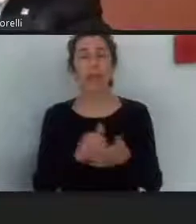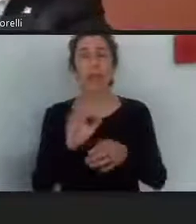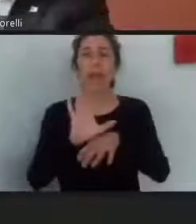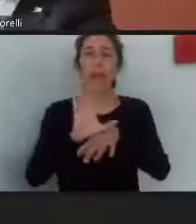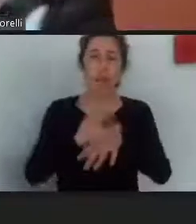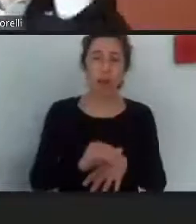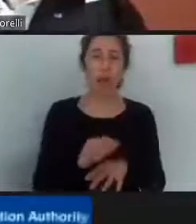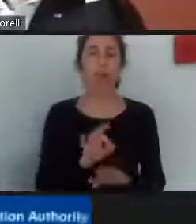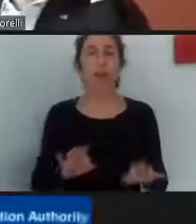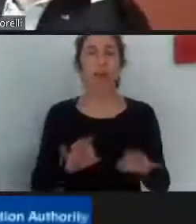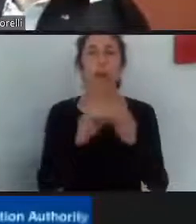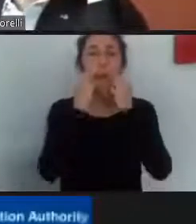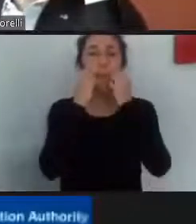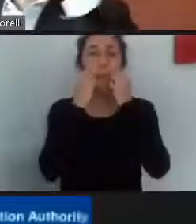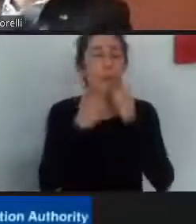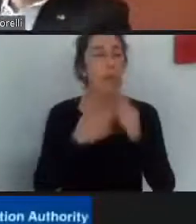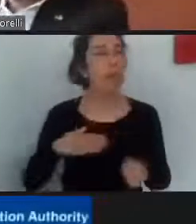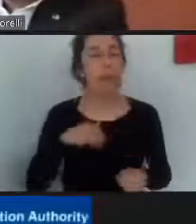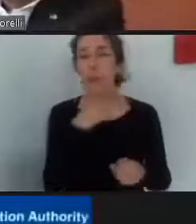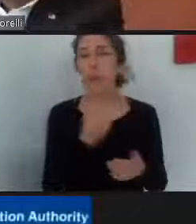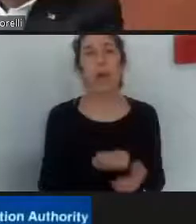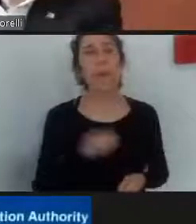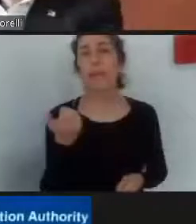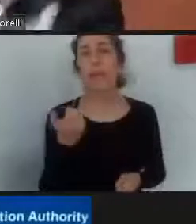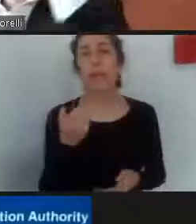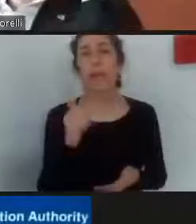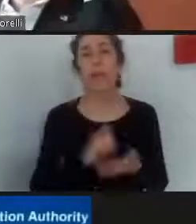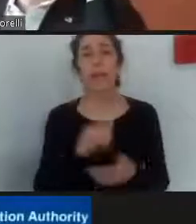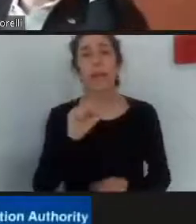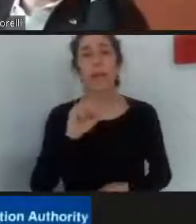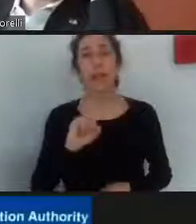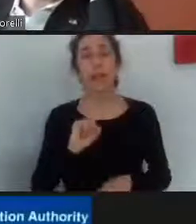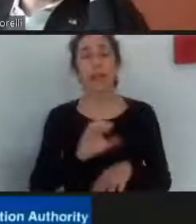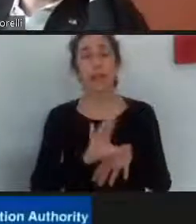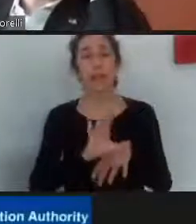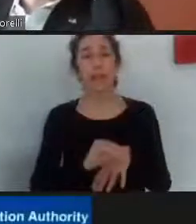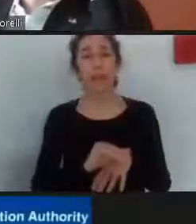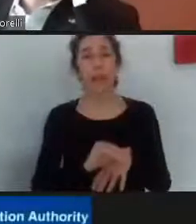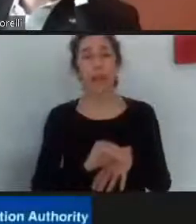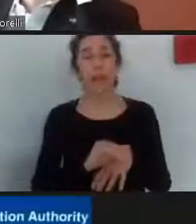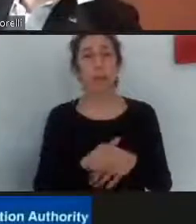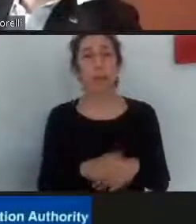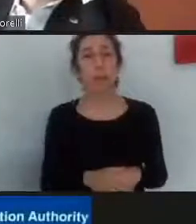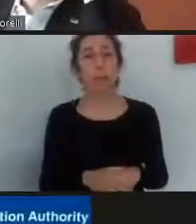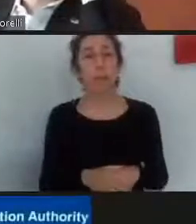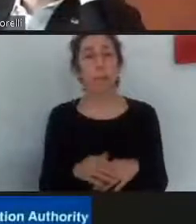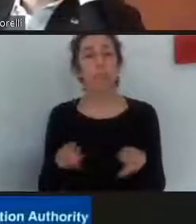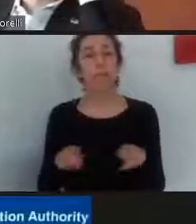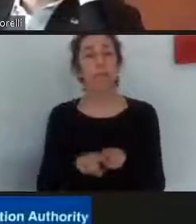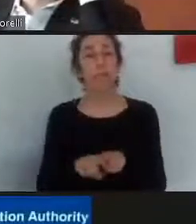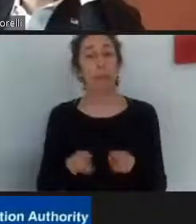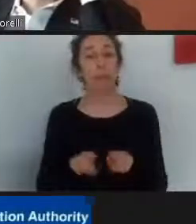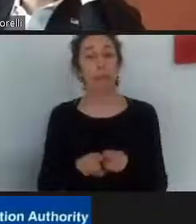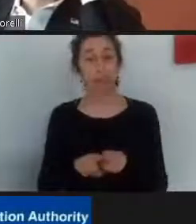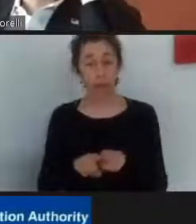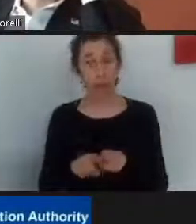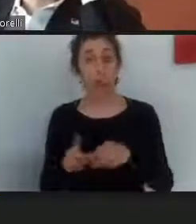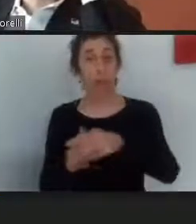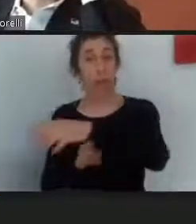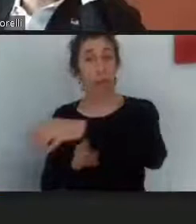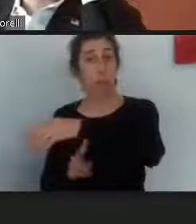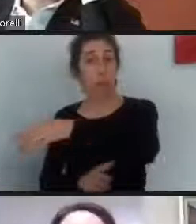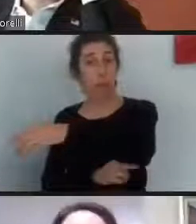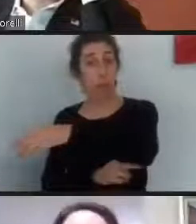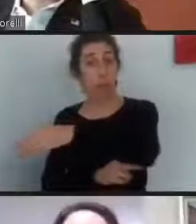that. Also, please do not raise any tolls on the bridges, because my dad is a regular user of the Throgs Neck